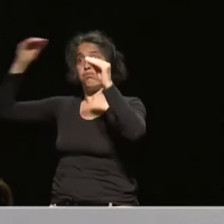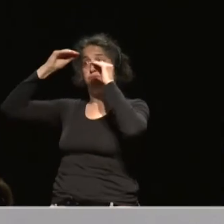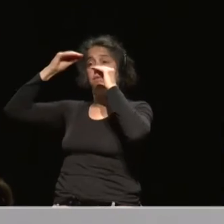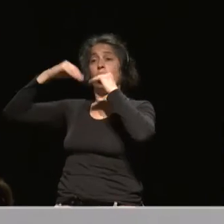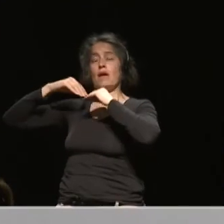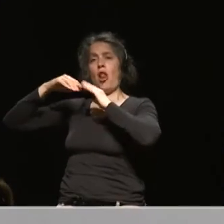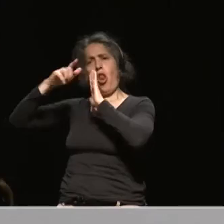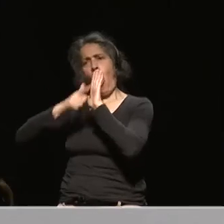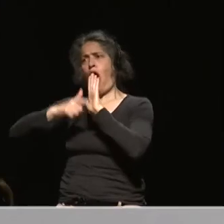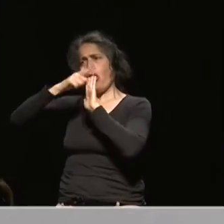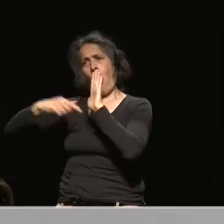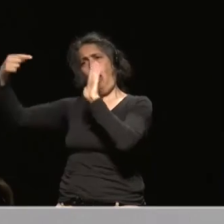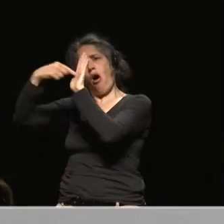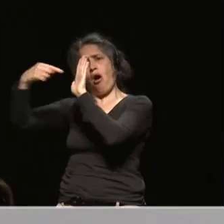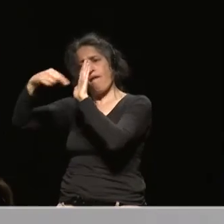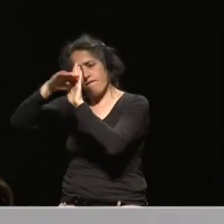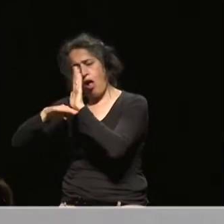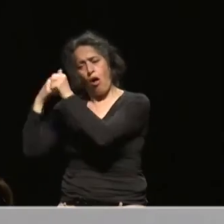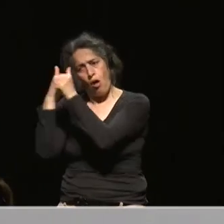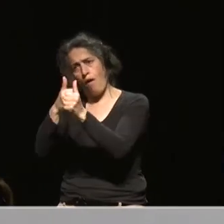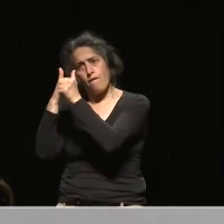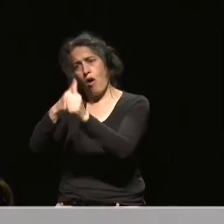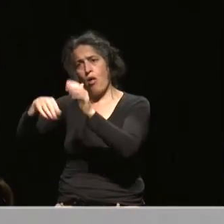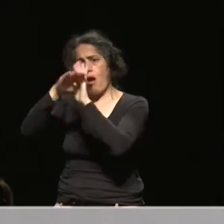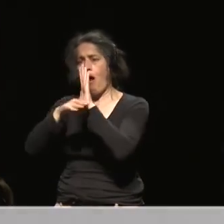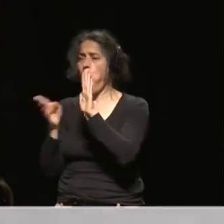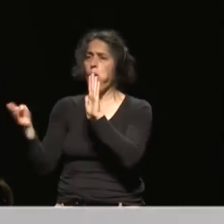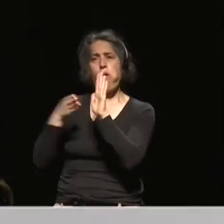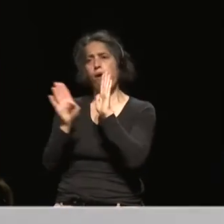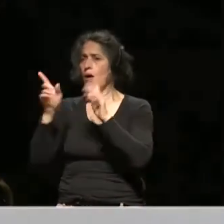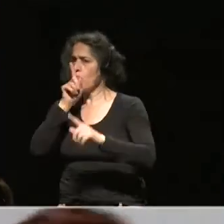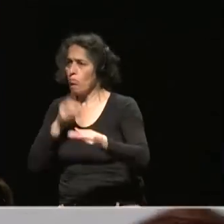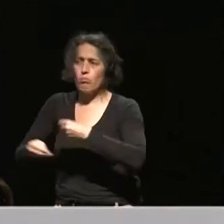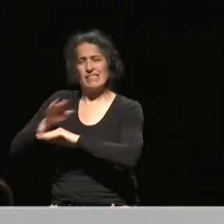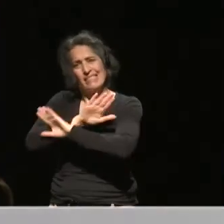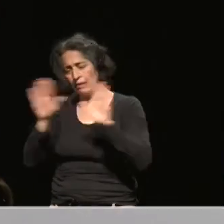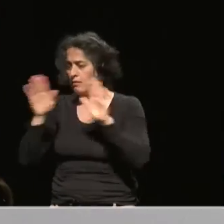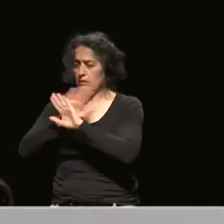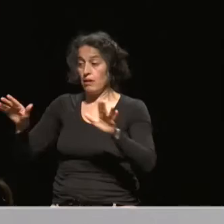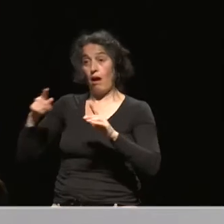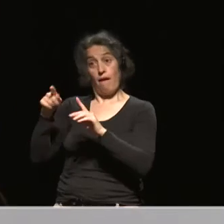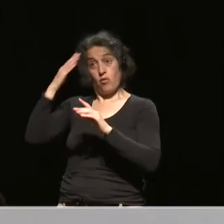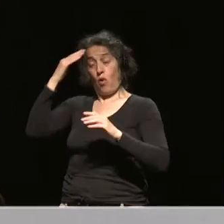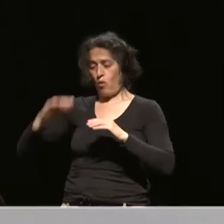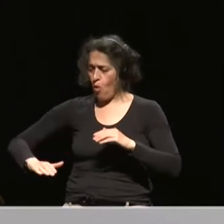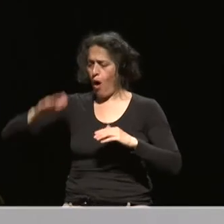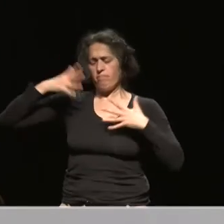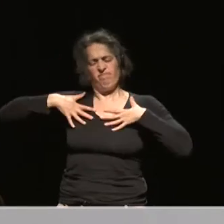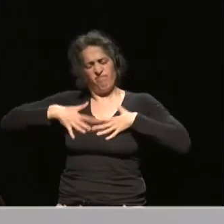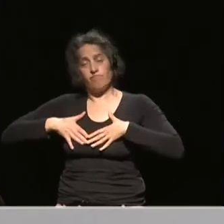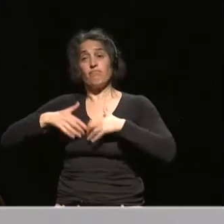rule of law, for the good governments, and for the values of course, anti-corruption. And let me just finish by